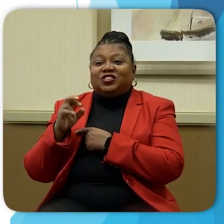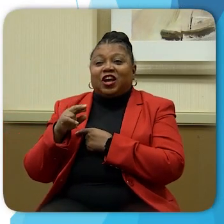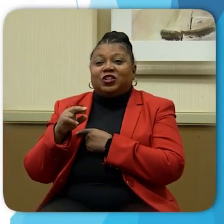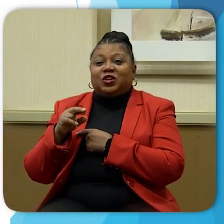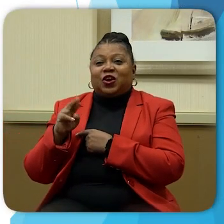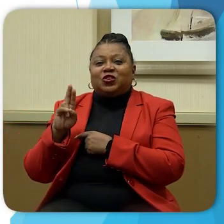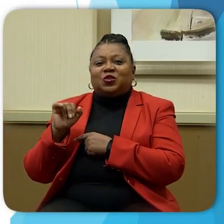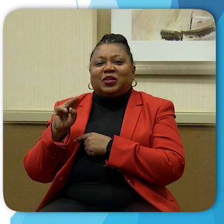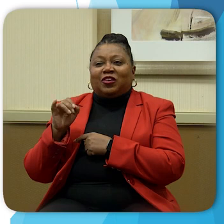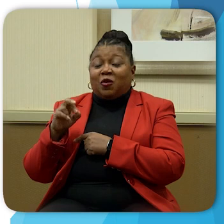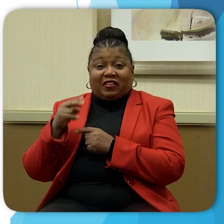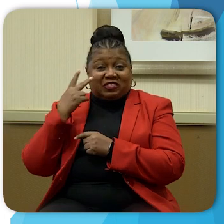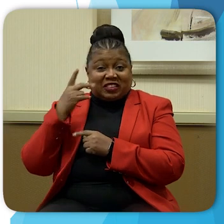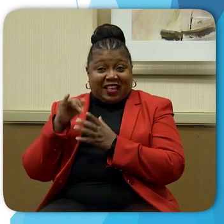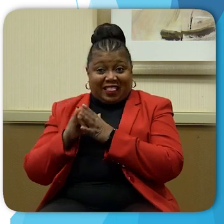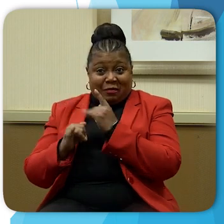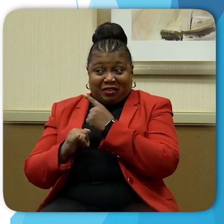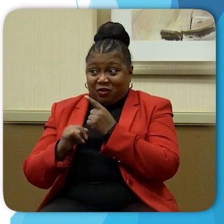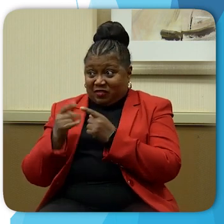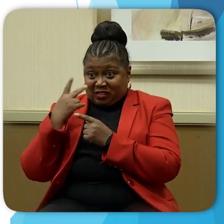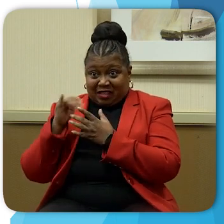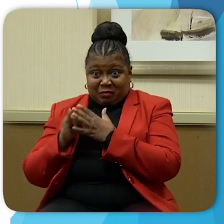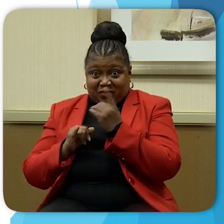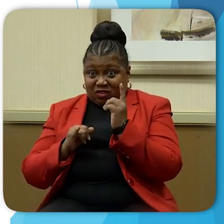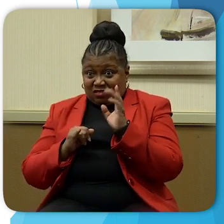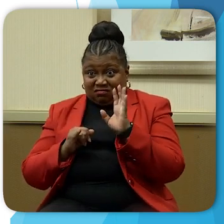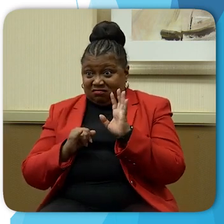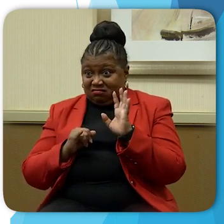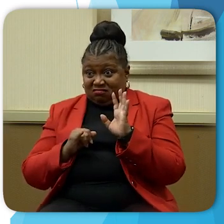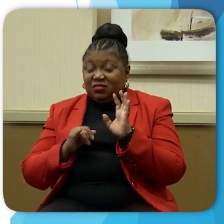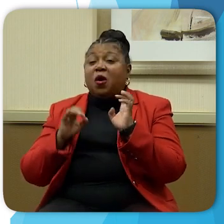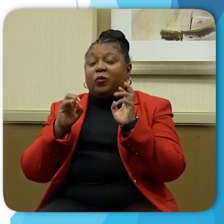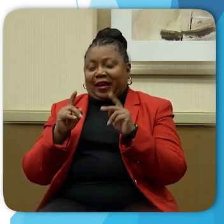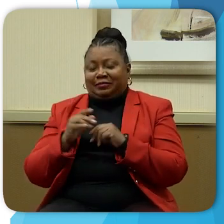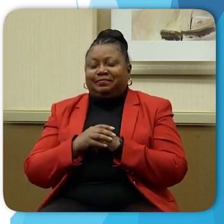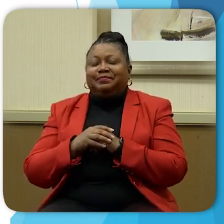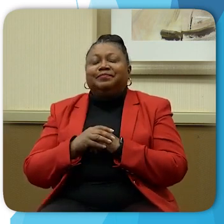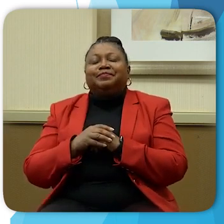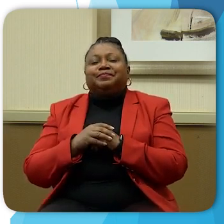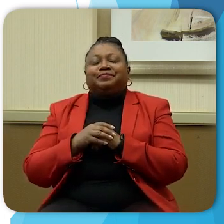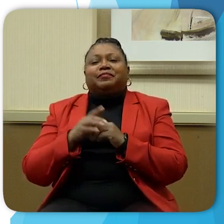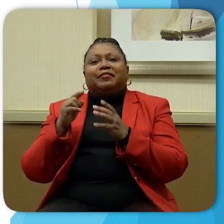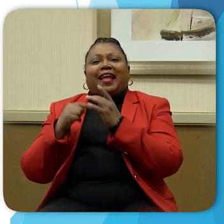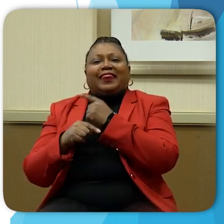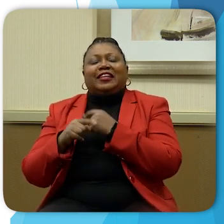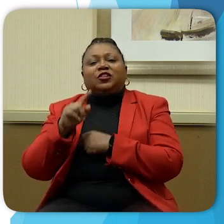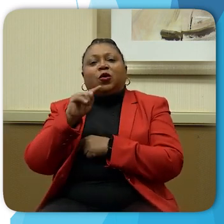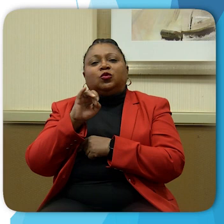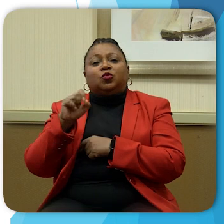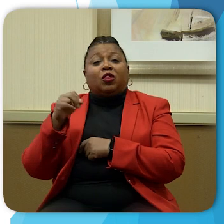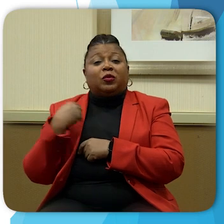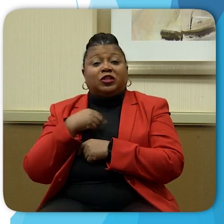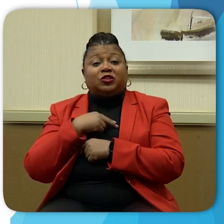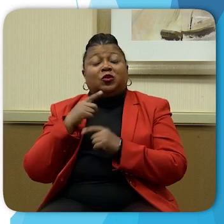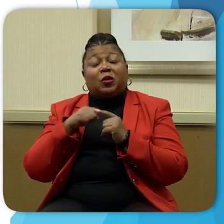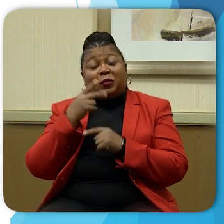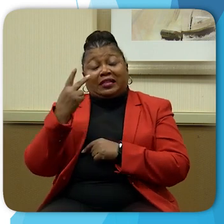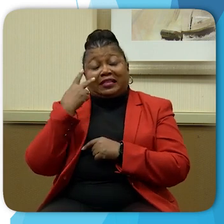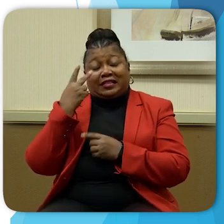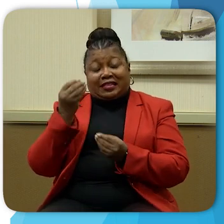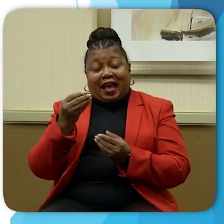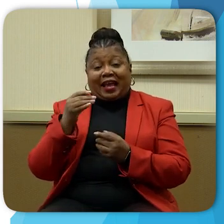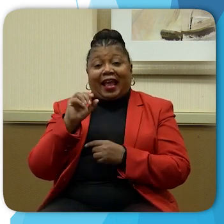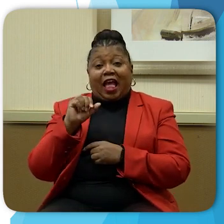Has anyone seen this, or the genderbread person? Okay, so this is a tool that we use. So when we